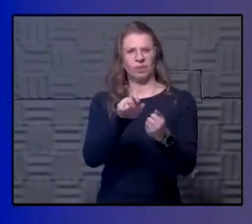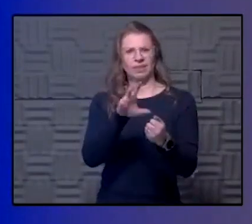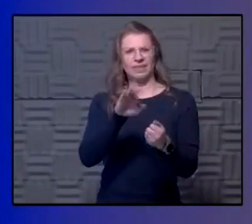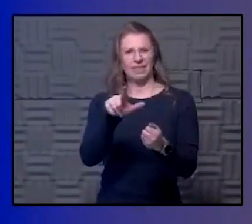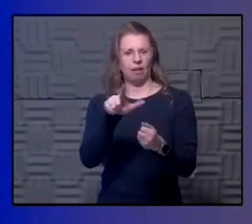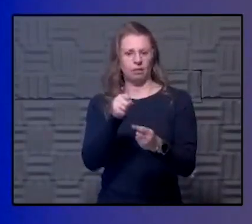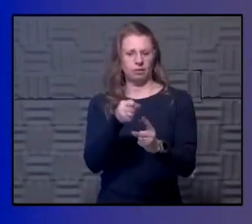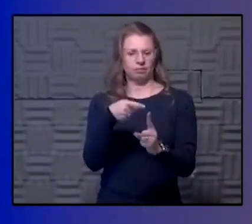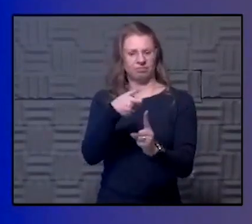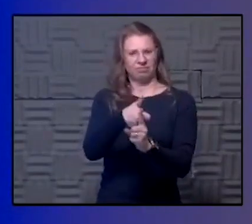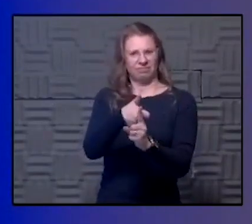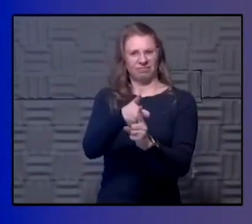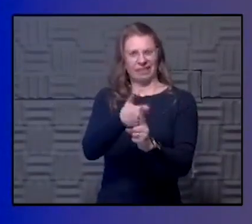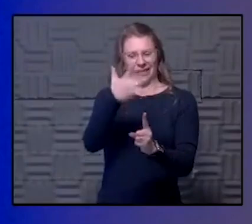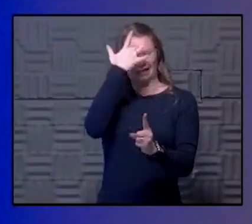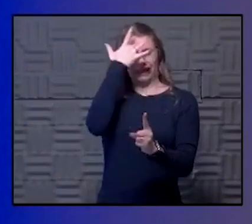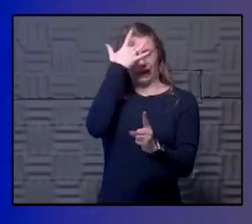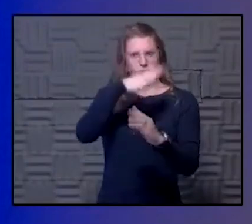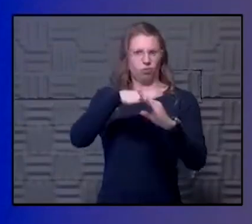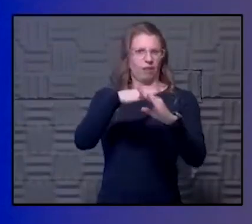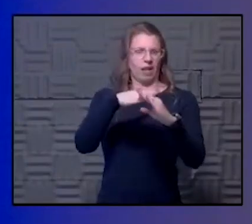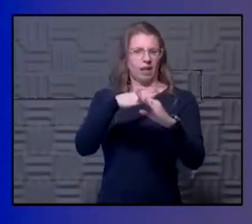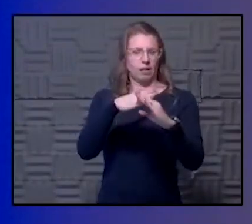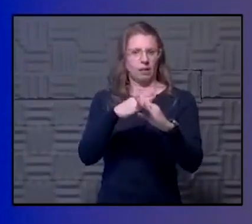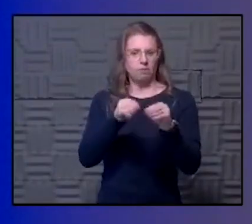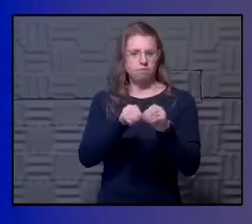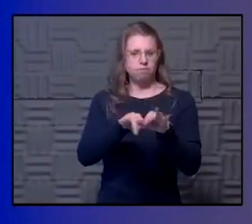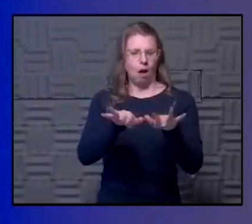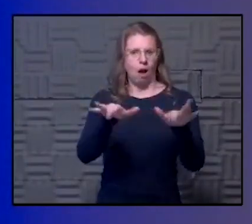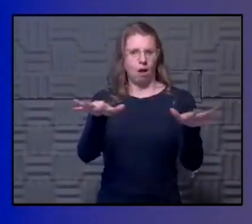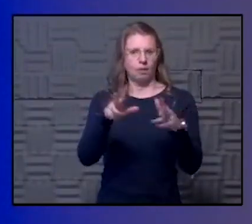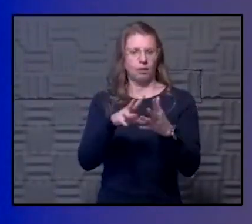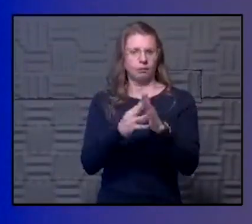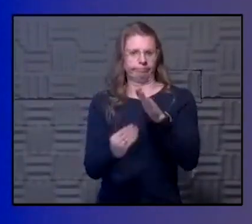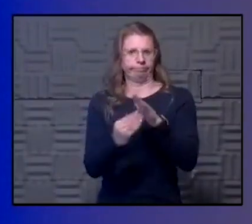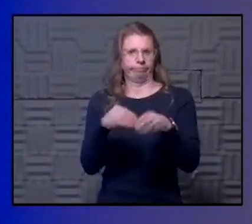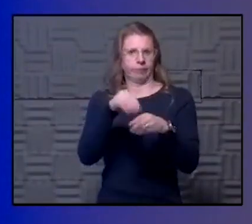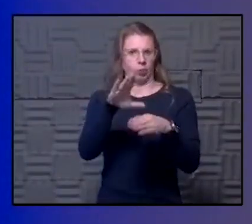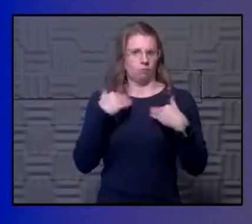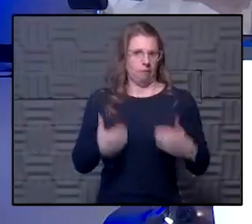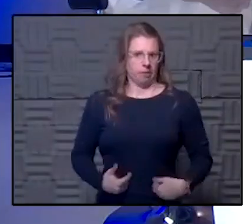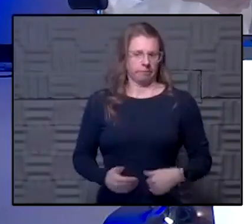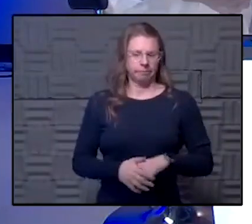cells that are infected with the virus to help prevent further viral replication. So.